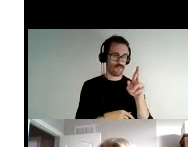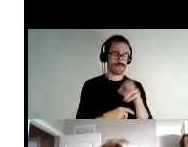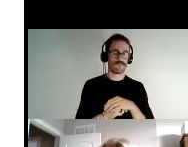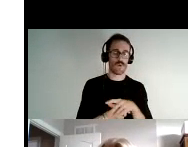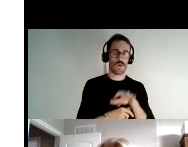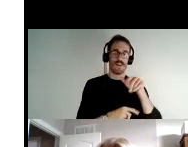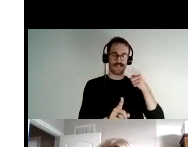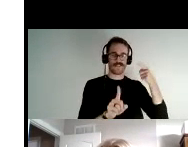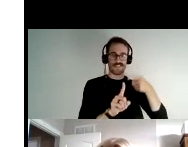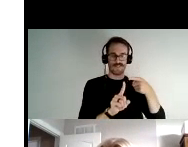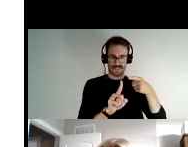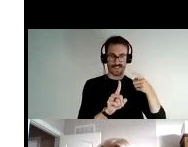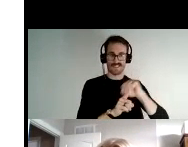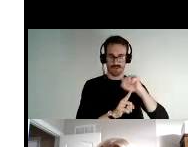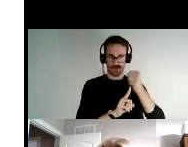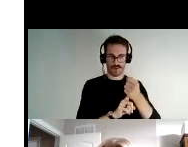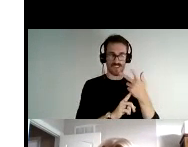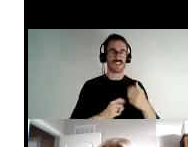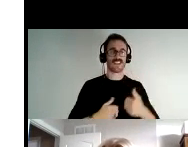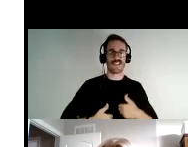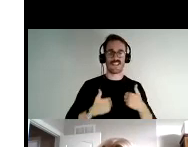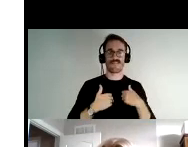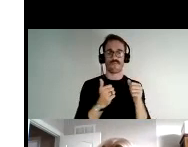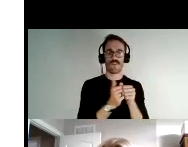with an extended family, and